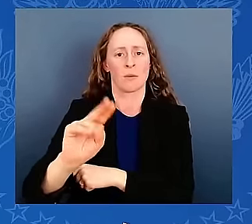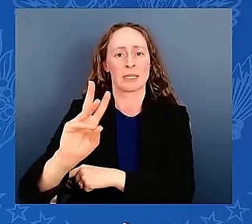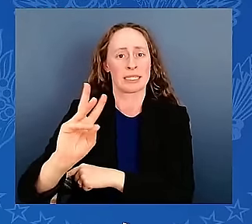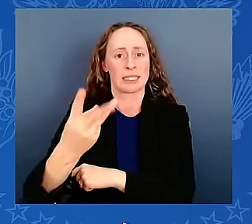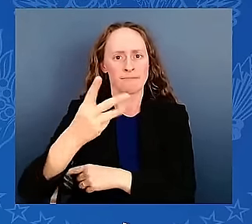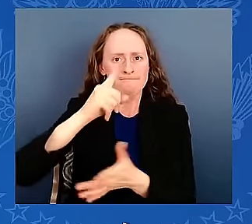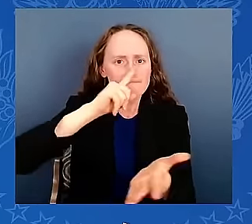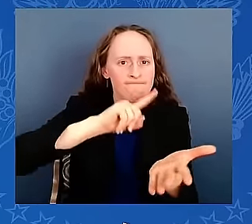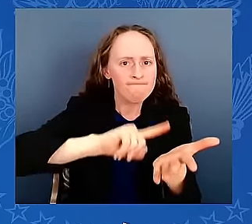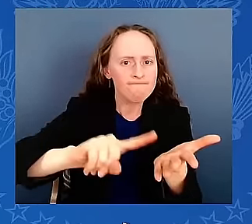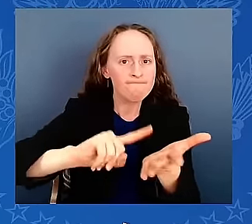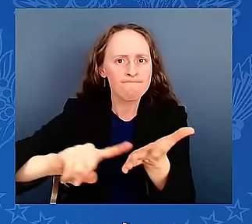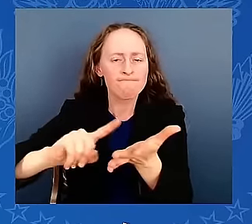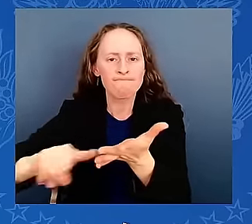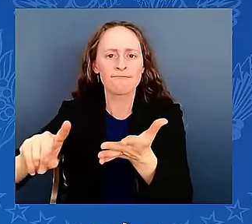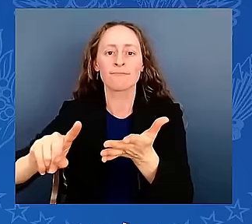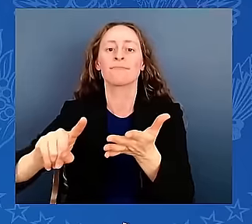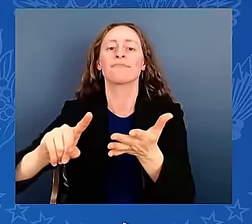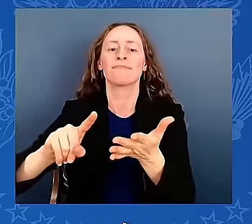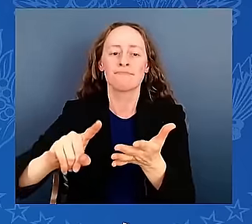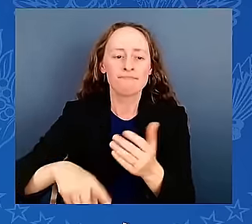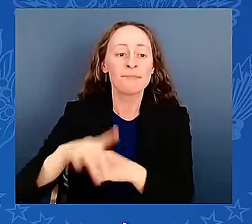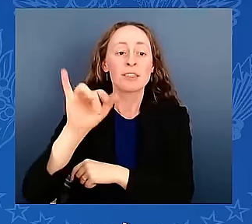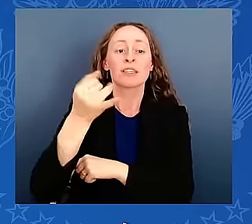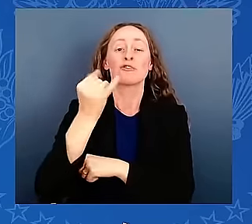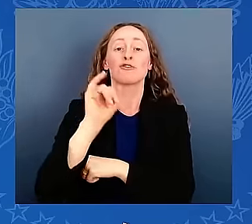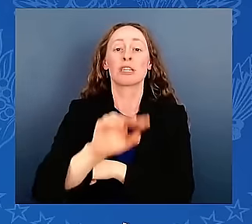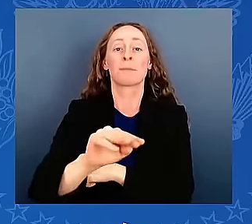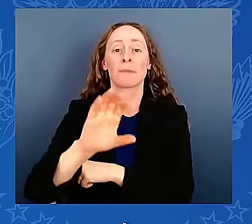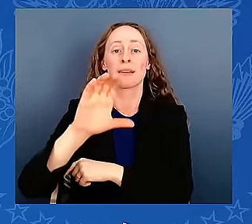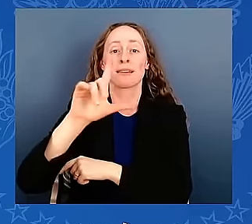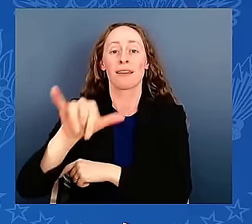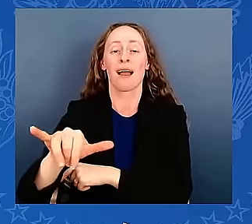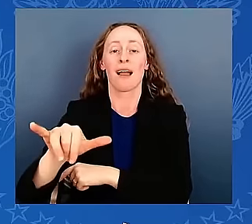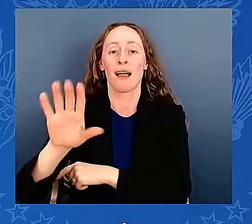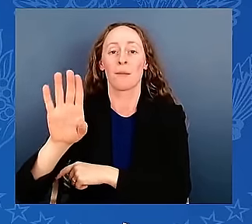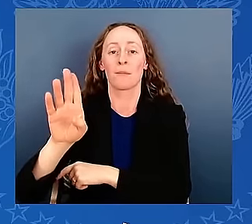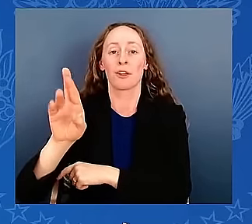In case you didn't notice, Jim turned it around for me in 2020.